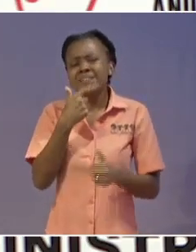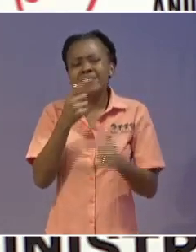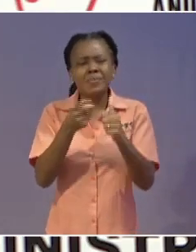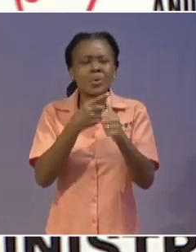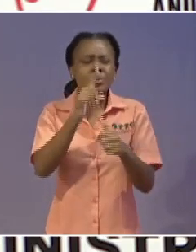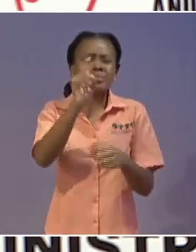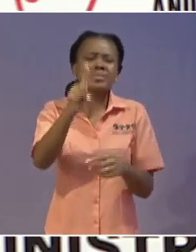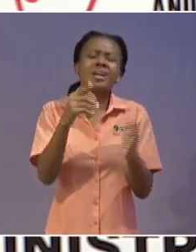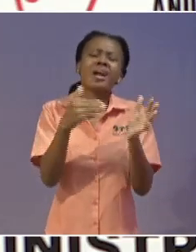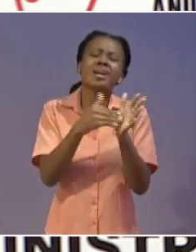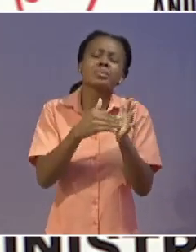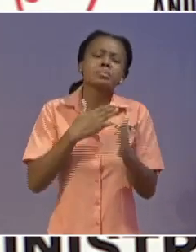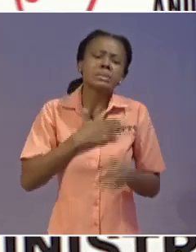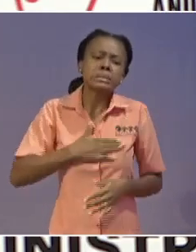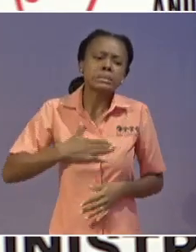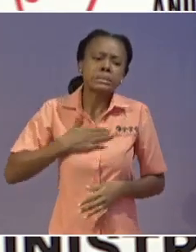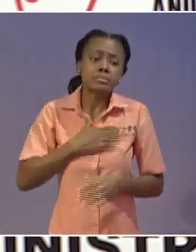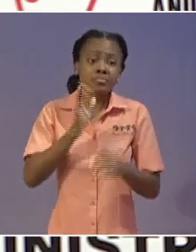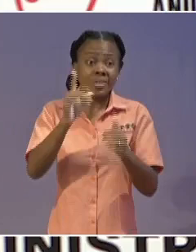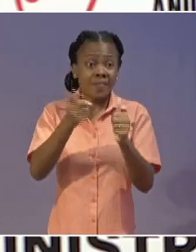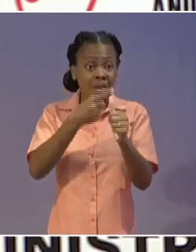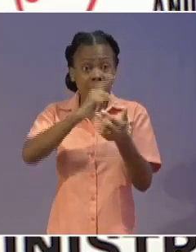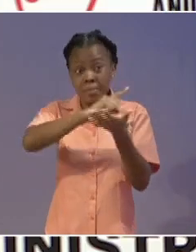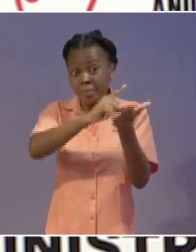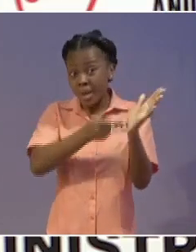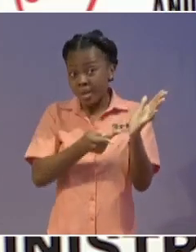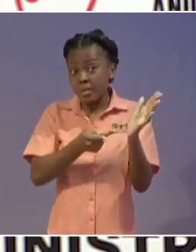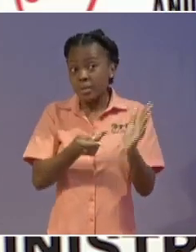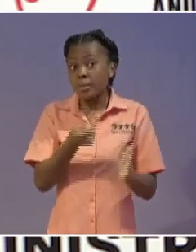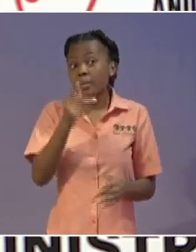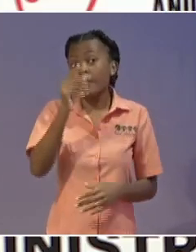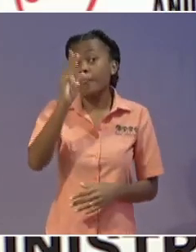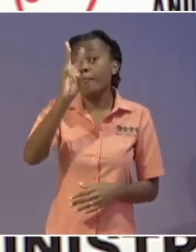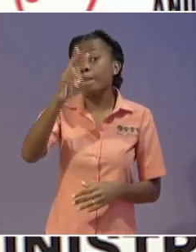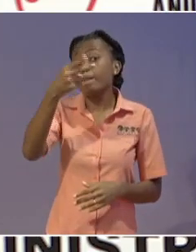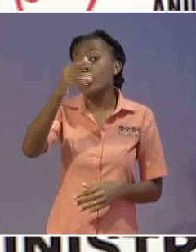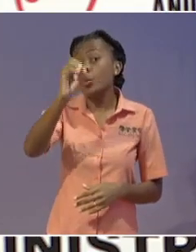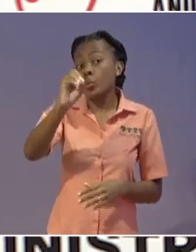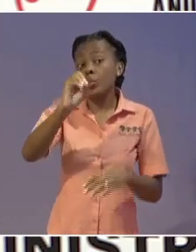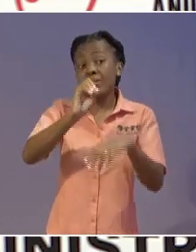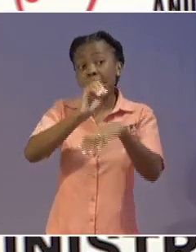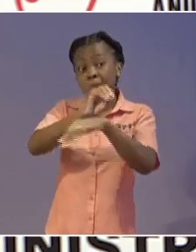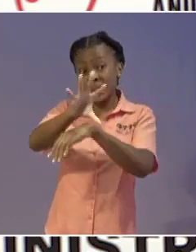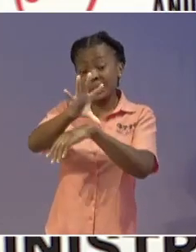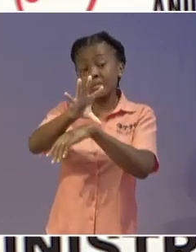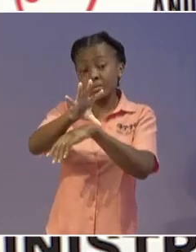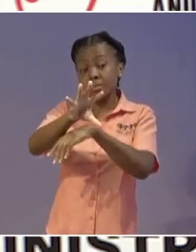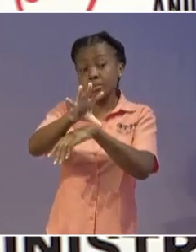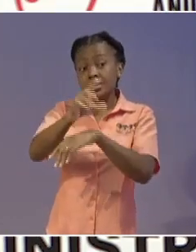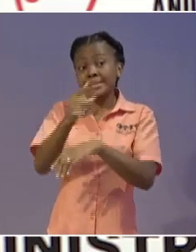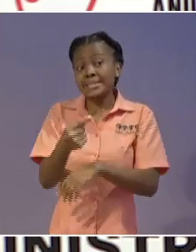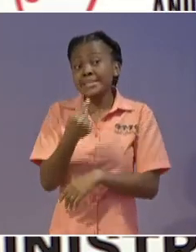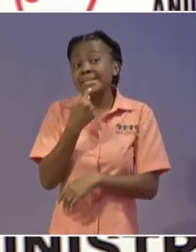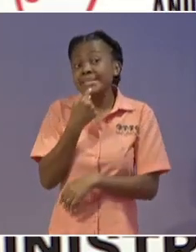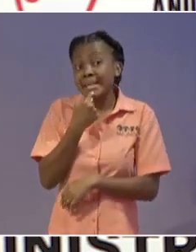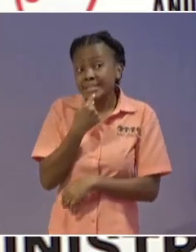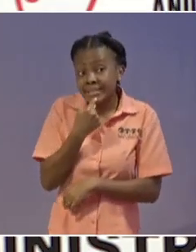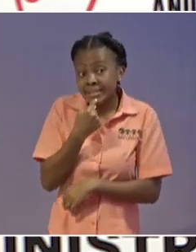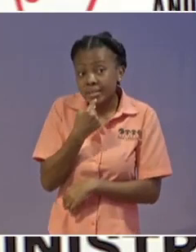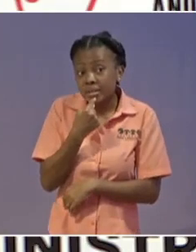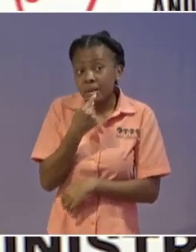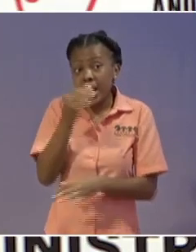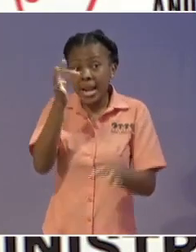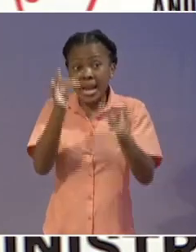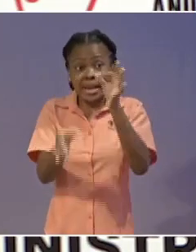question was based on a WHO directive towards the end of last year, which was saying that if all other avenues to get people vaccinated